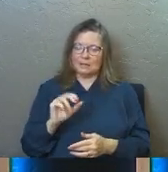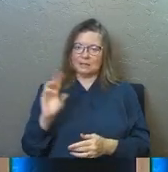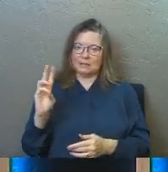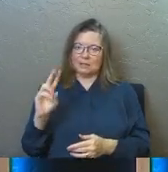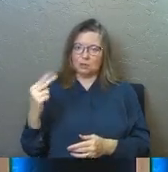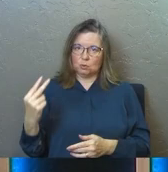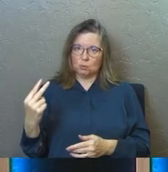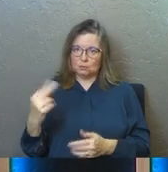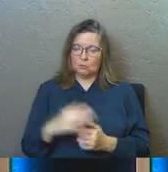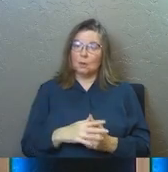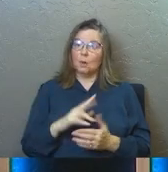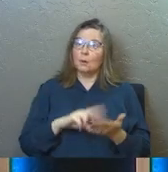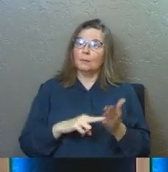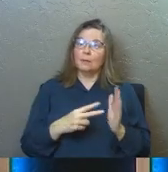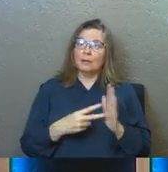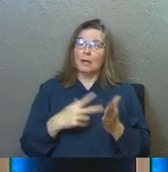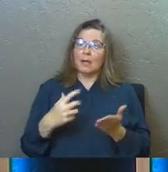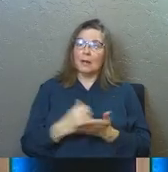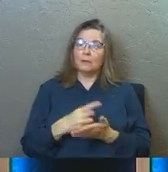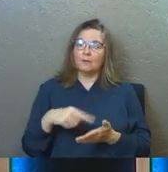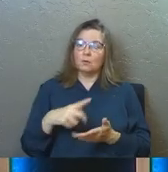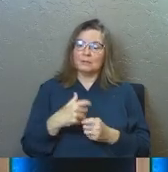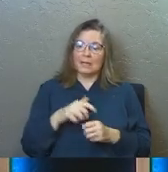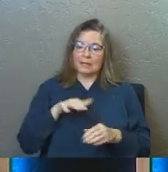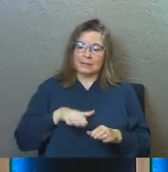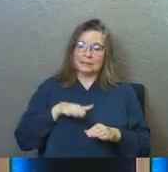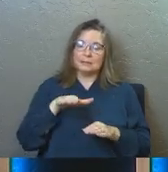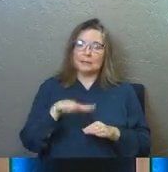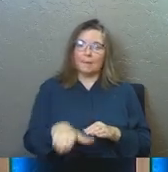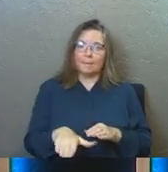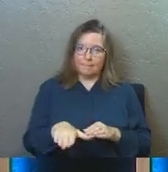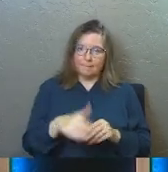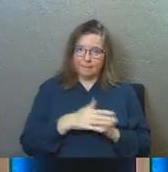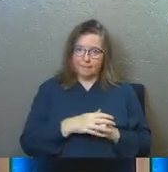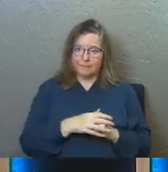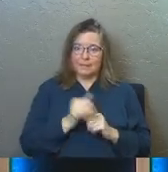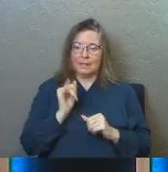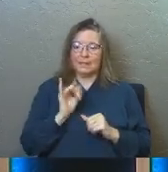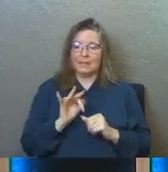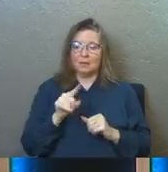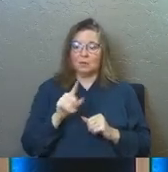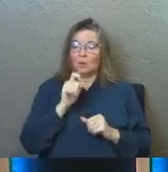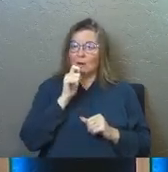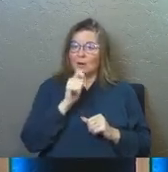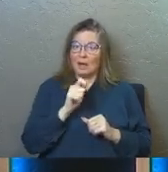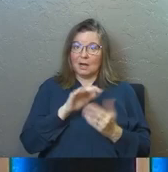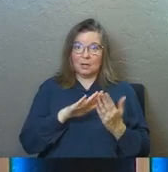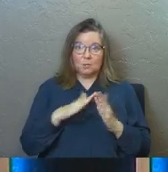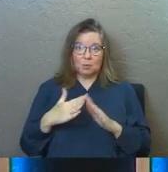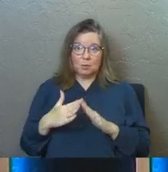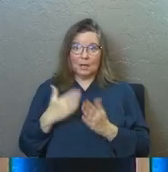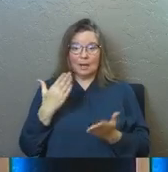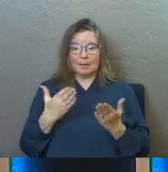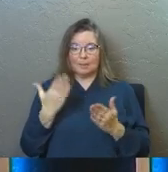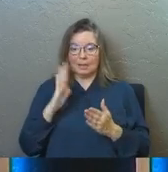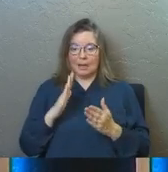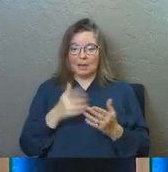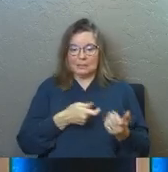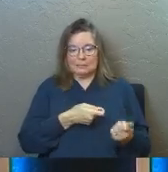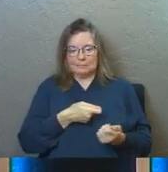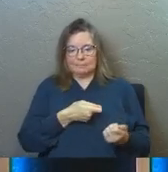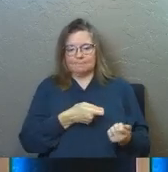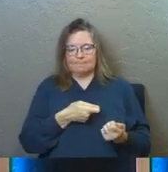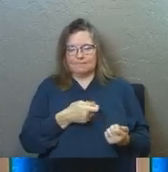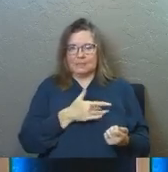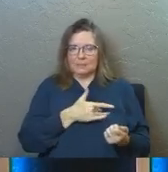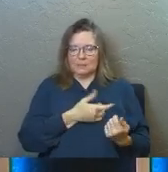that. So what this is it's an opportunity for you to take a step. If you are not in a community, and maybe God is tugging